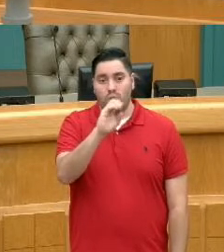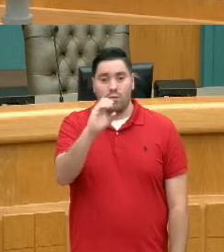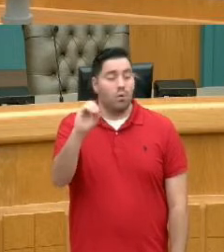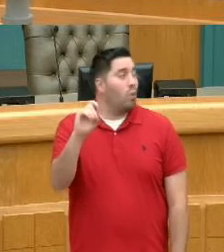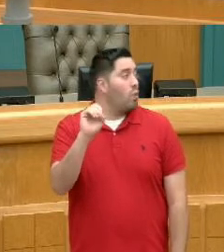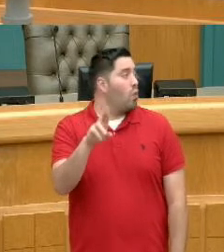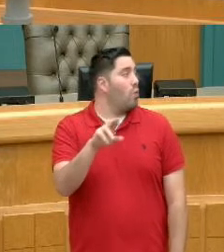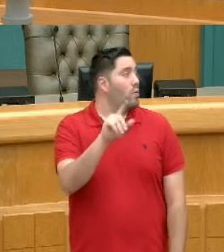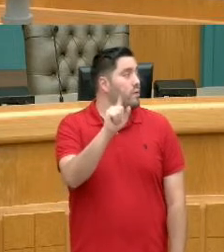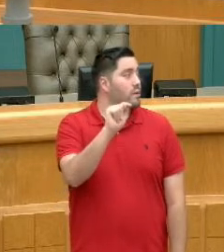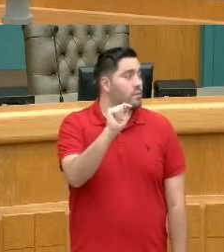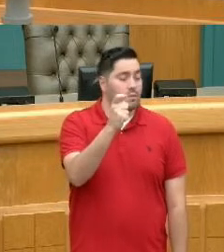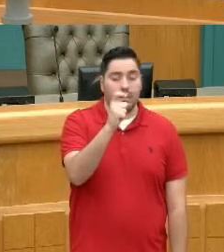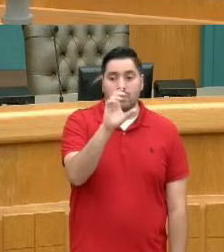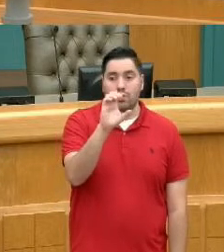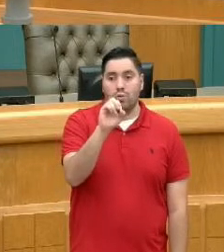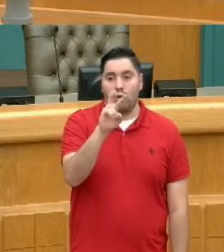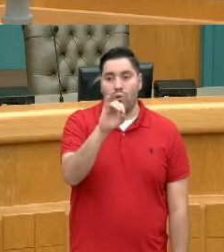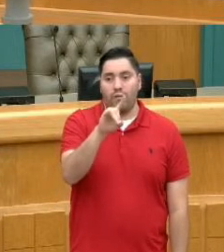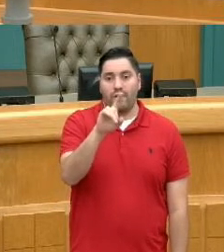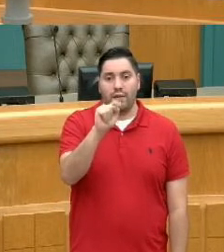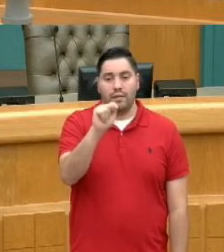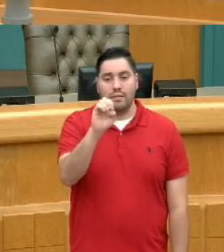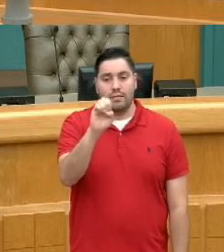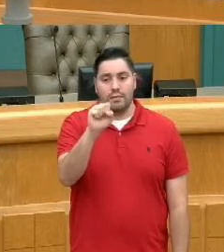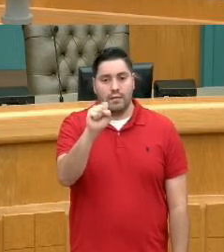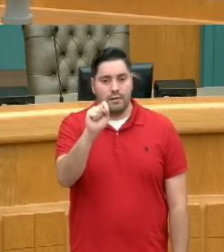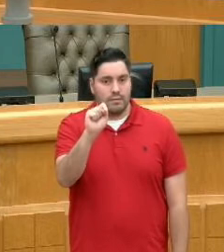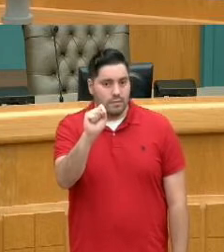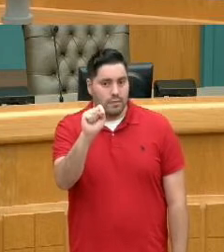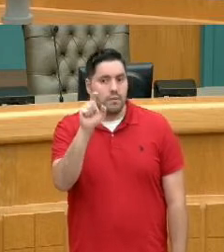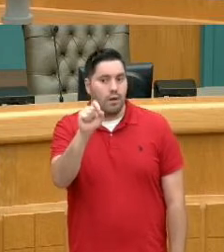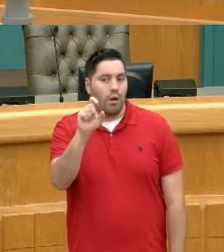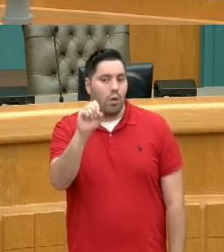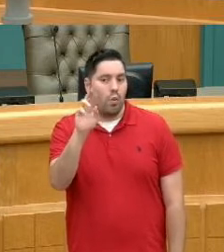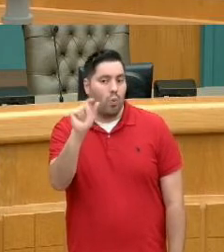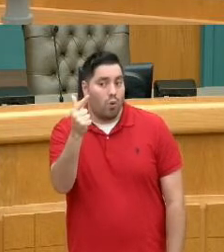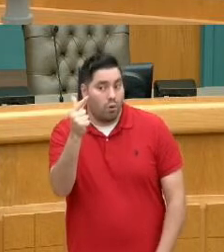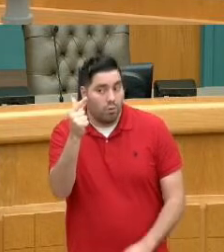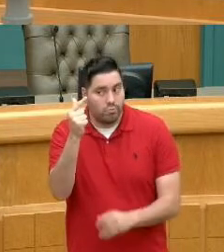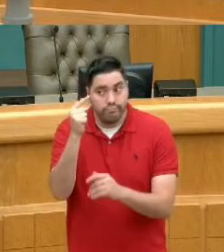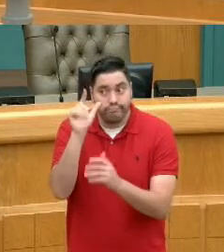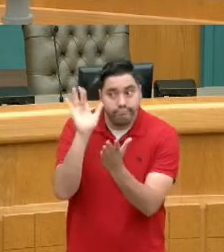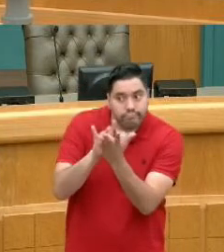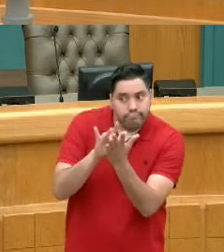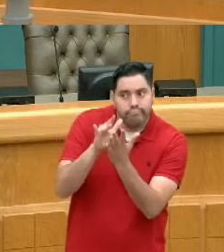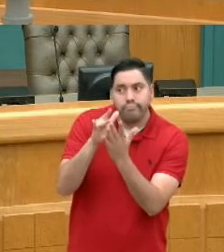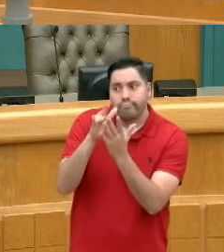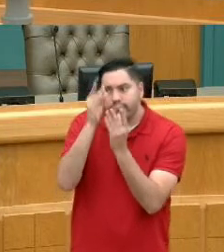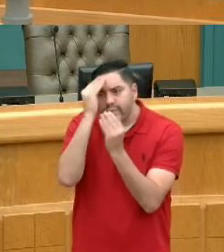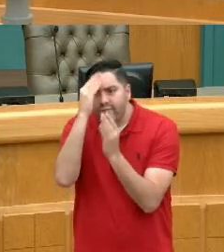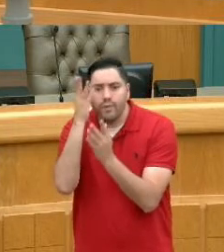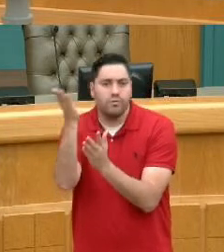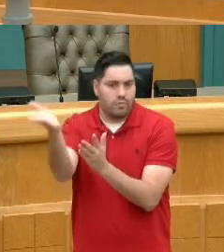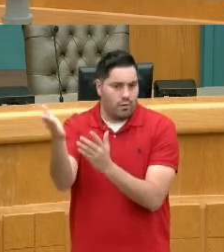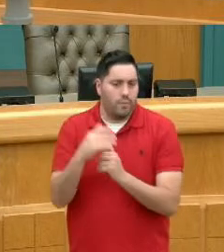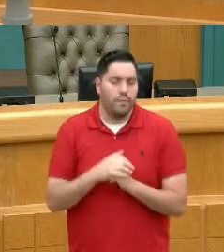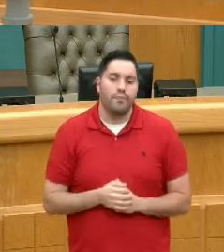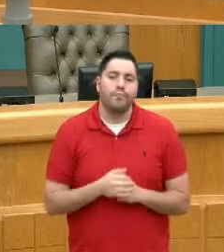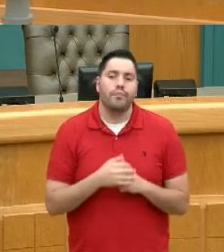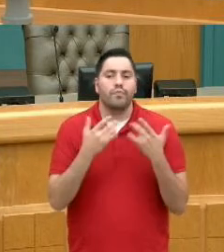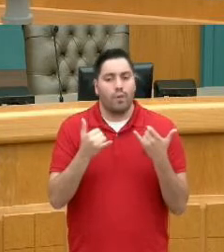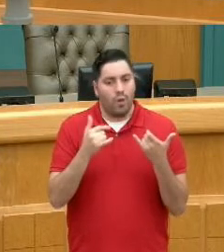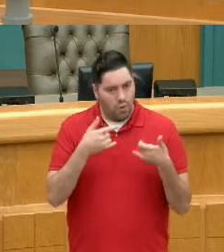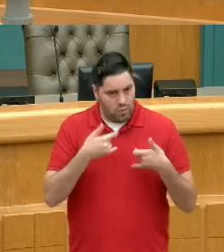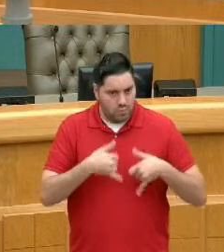texascovidtest.org to get more information. They're also continuing to test at the